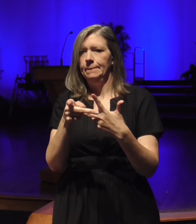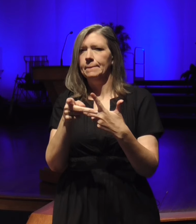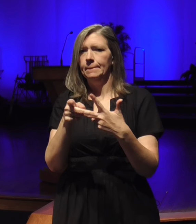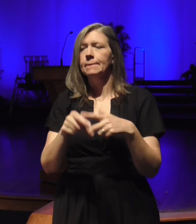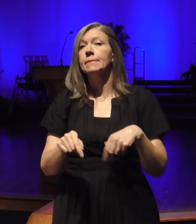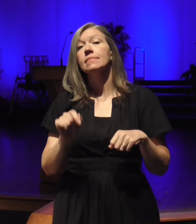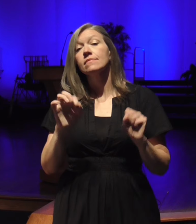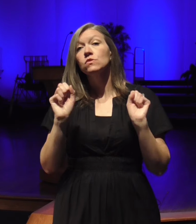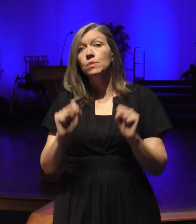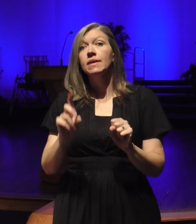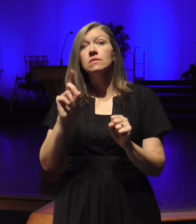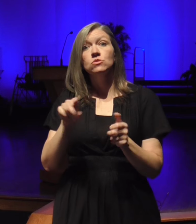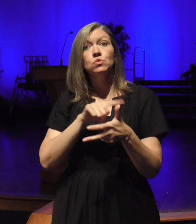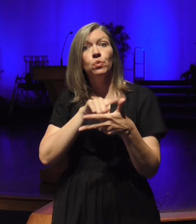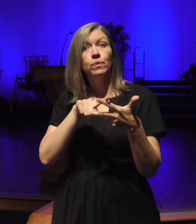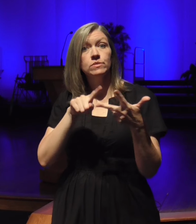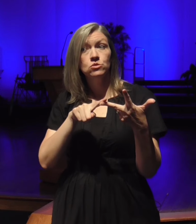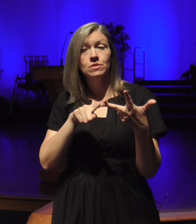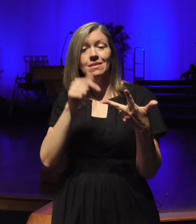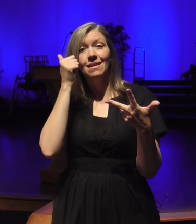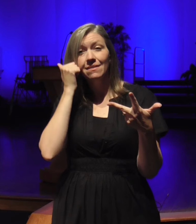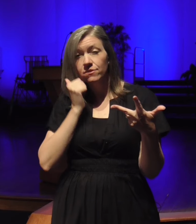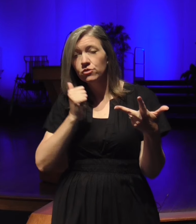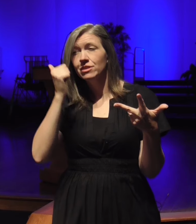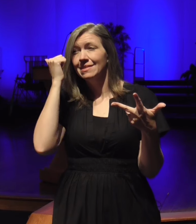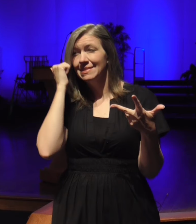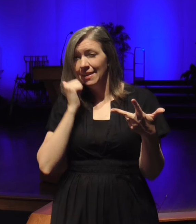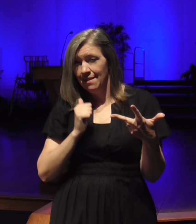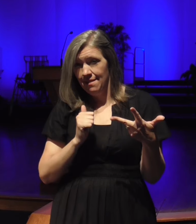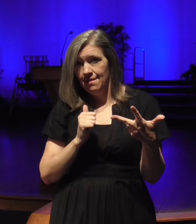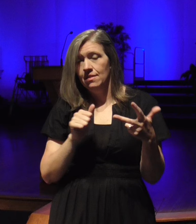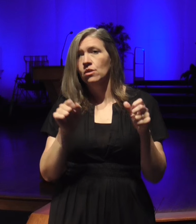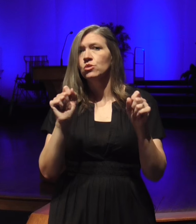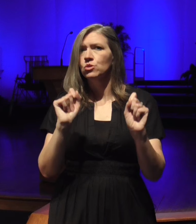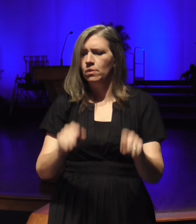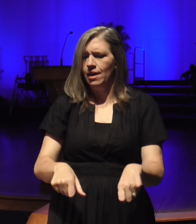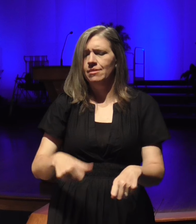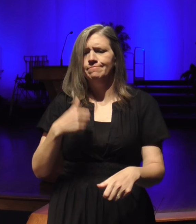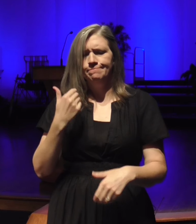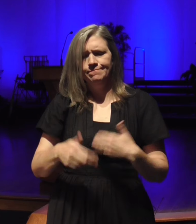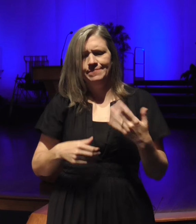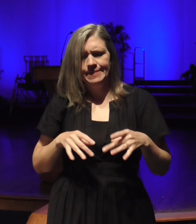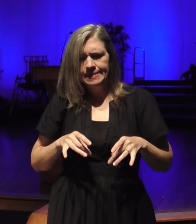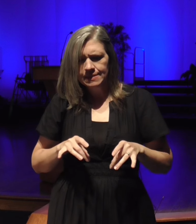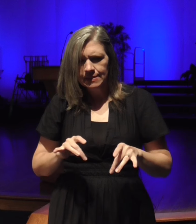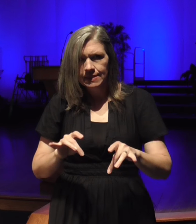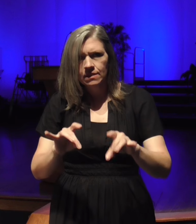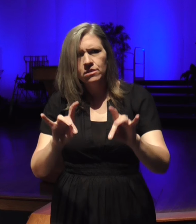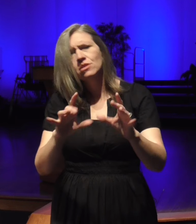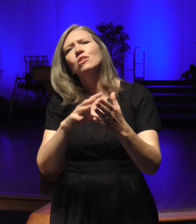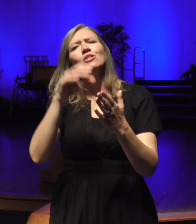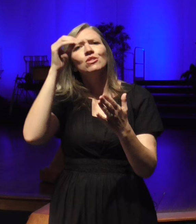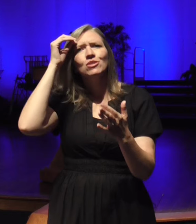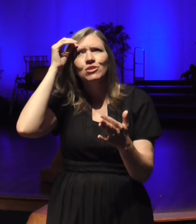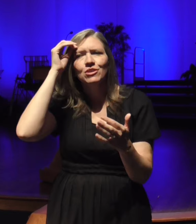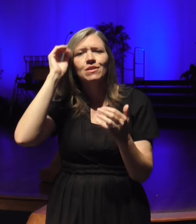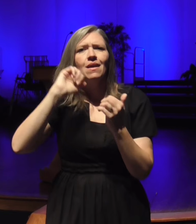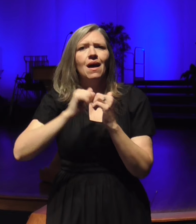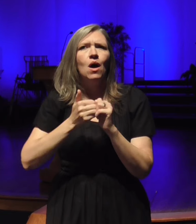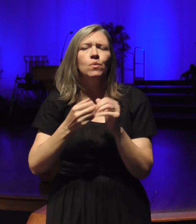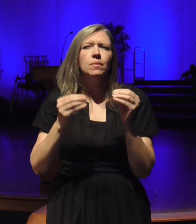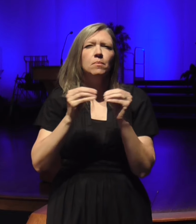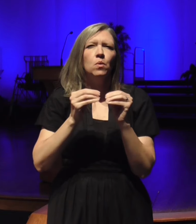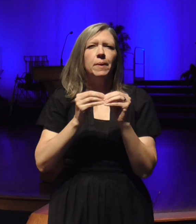Release, allow, prepare. Release, allow, prepare. If you can do these three